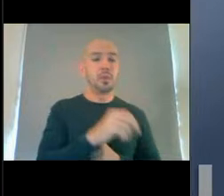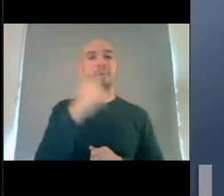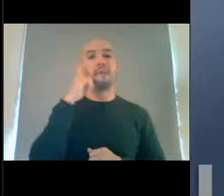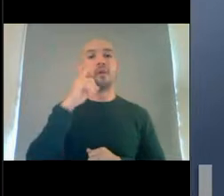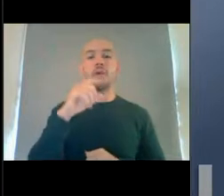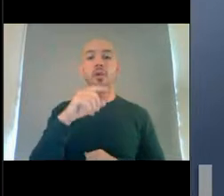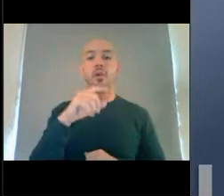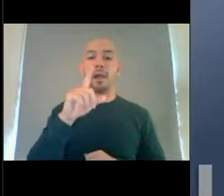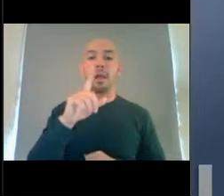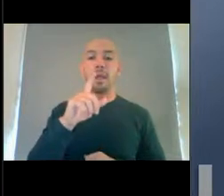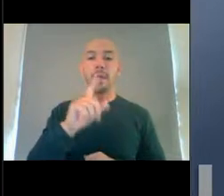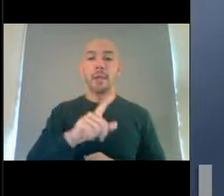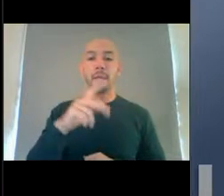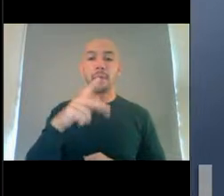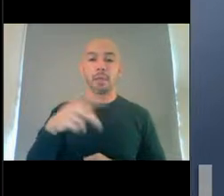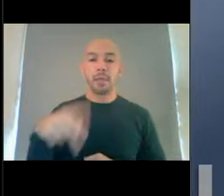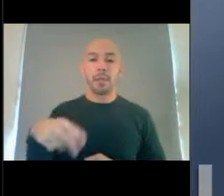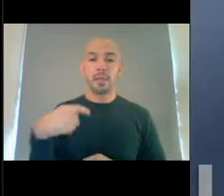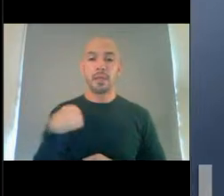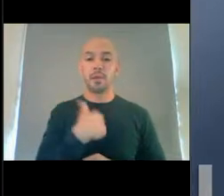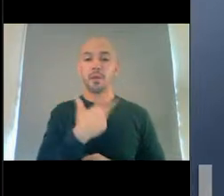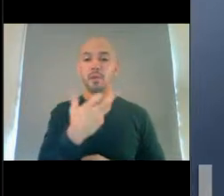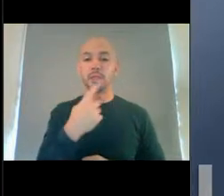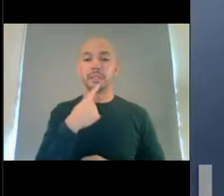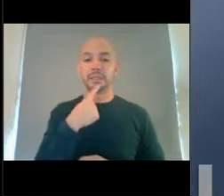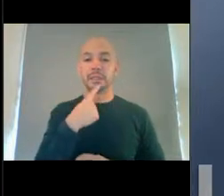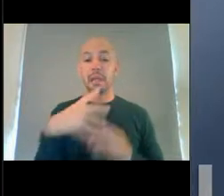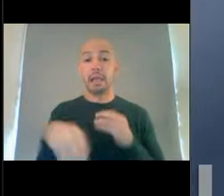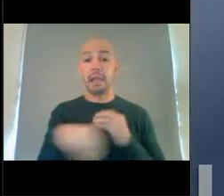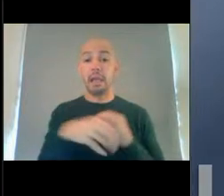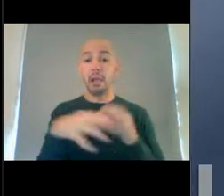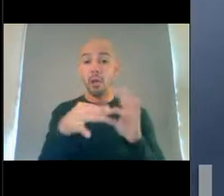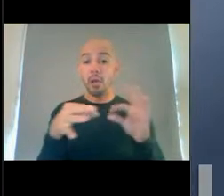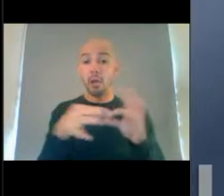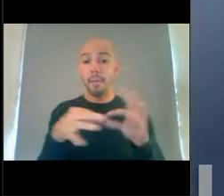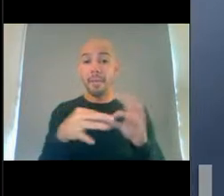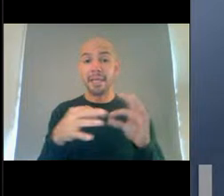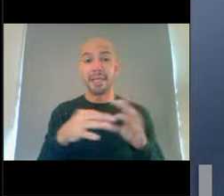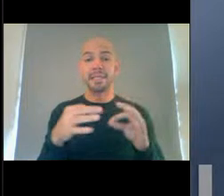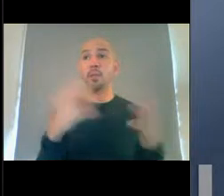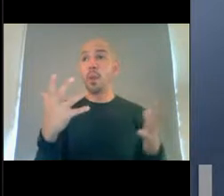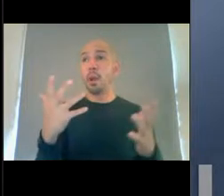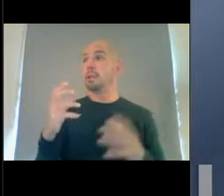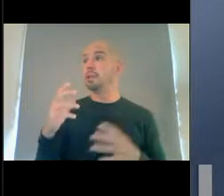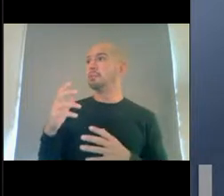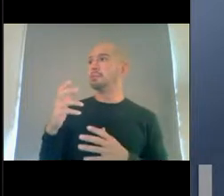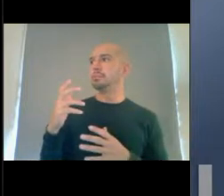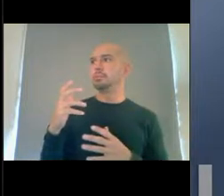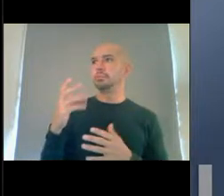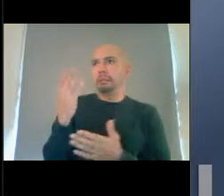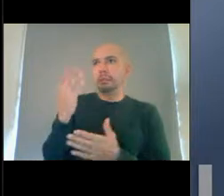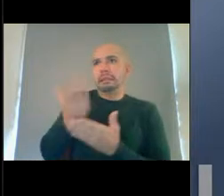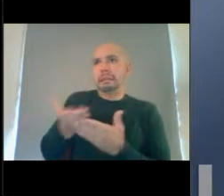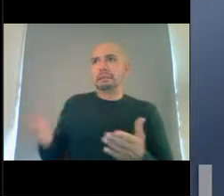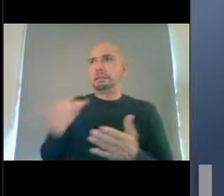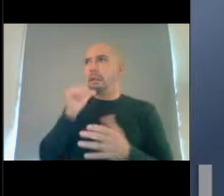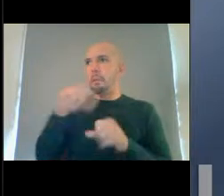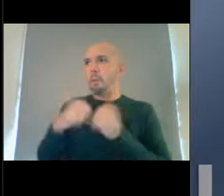echo these comments and um add the things that were not broken were not fixed thank you very